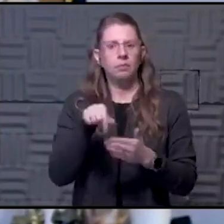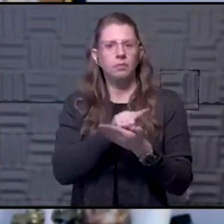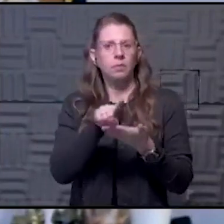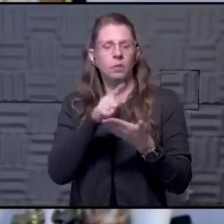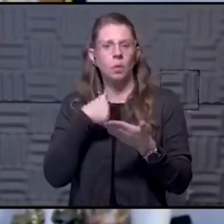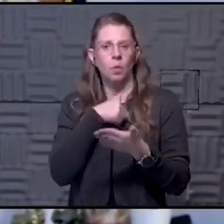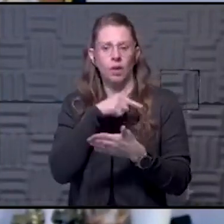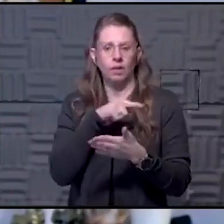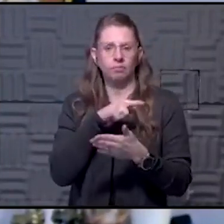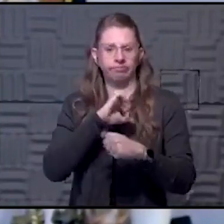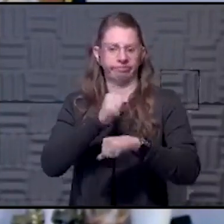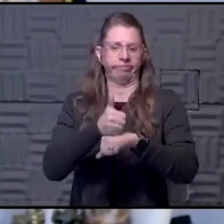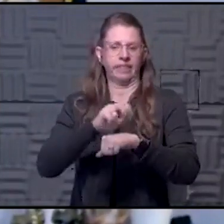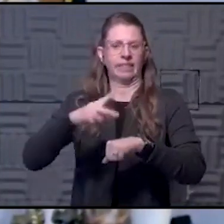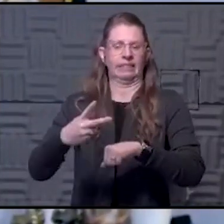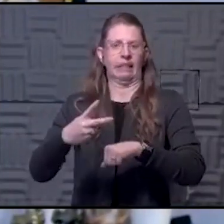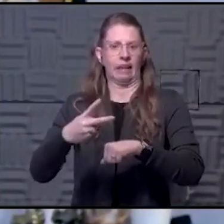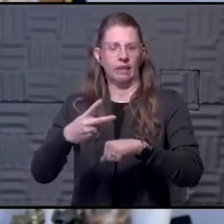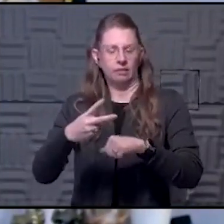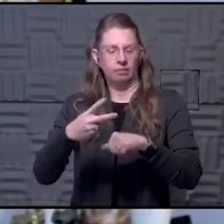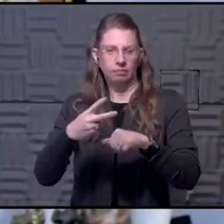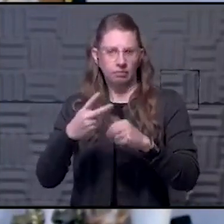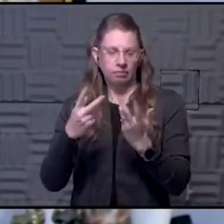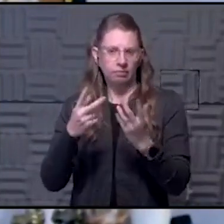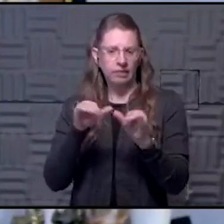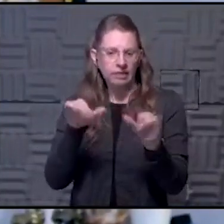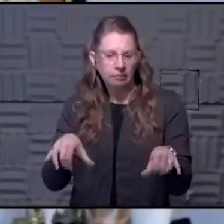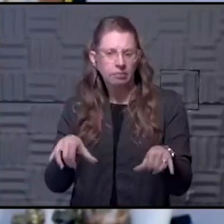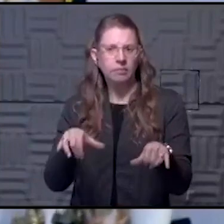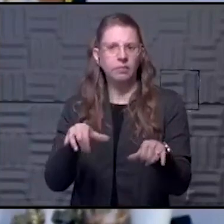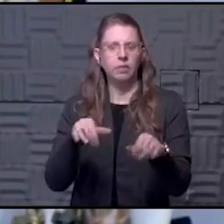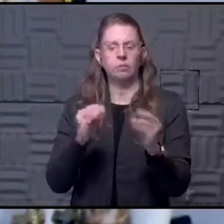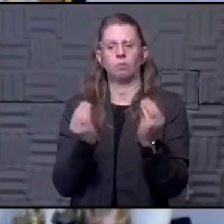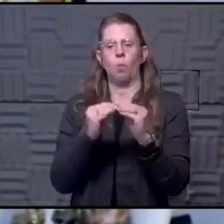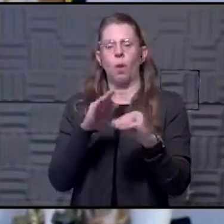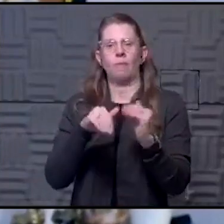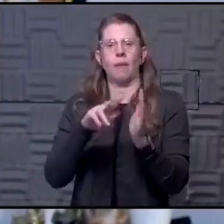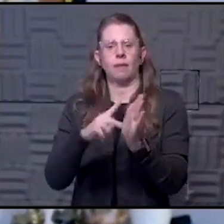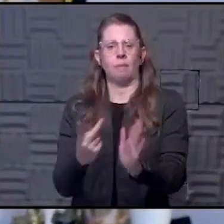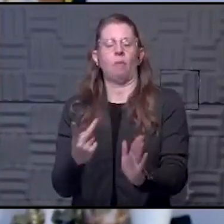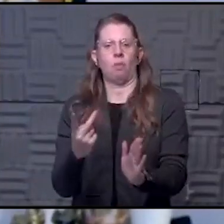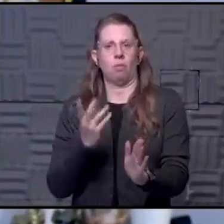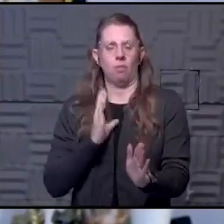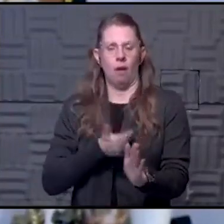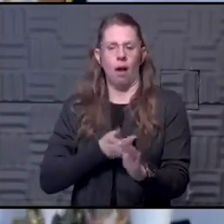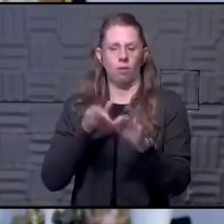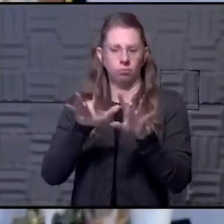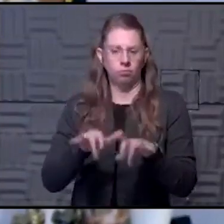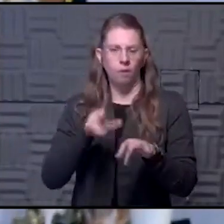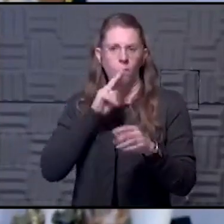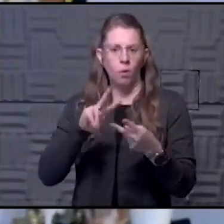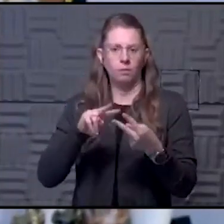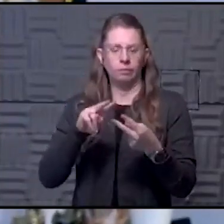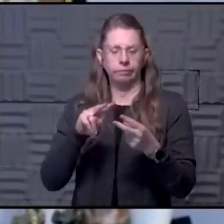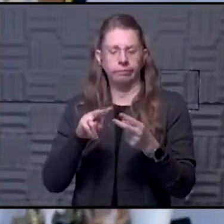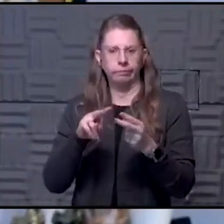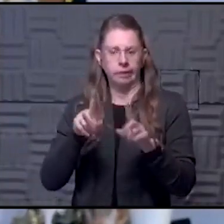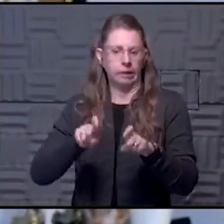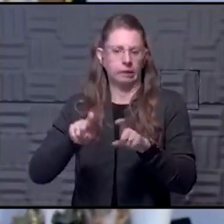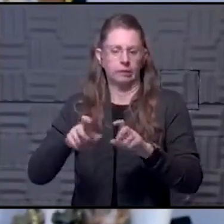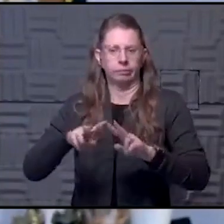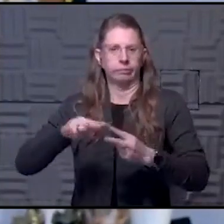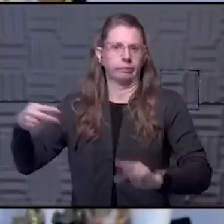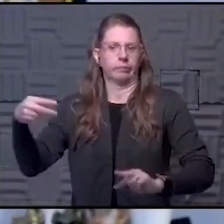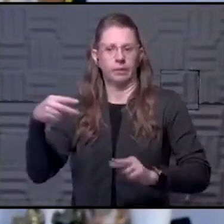installing a second platform to double or more than double our throughput on the sequencing so we can see what strains of viruses